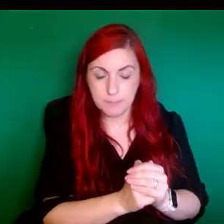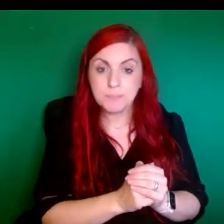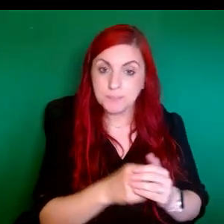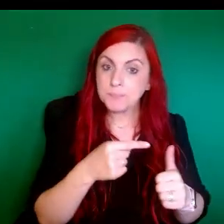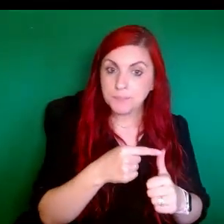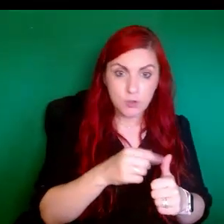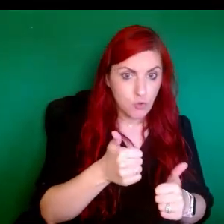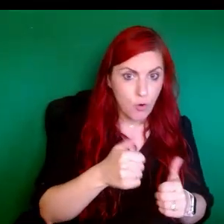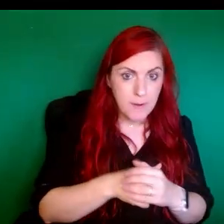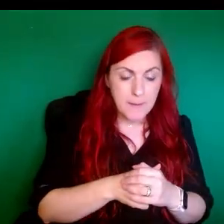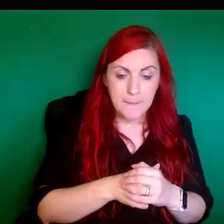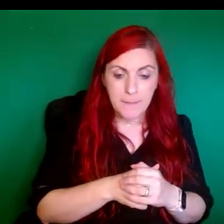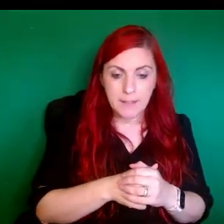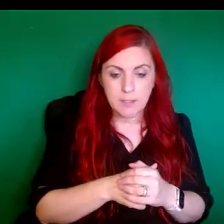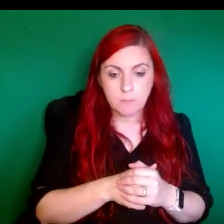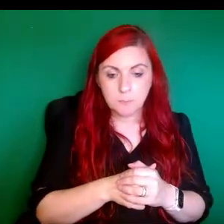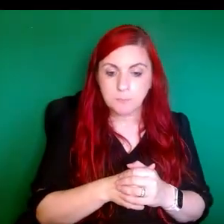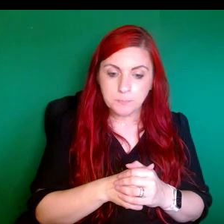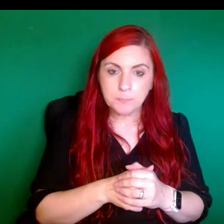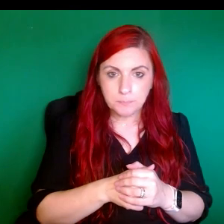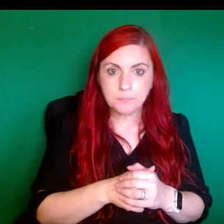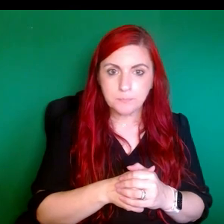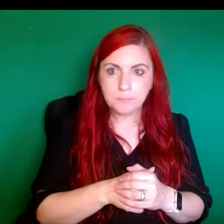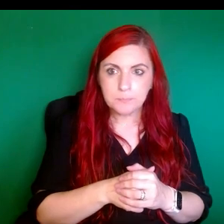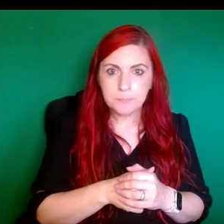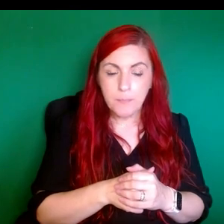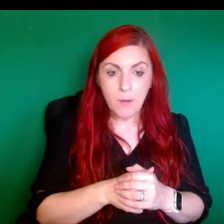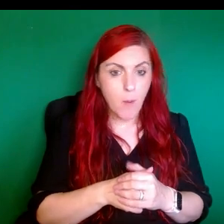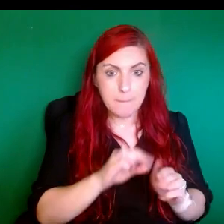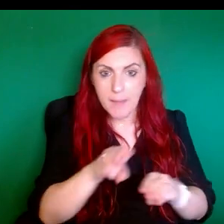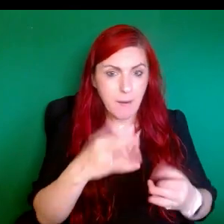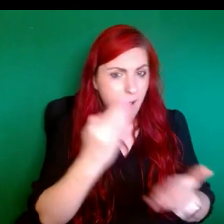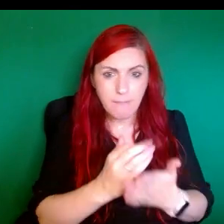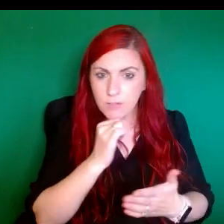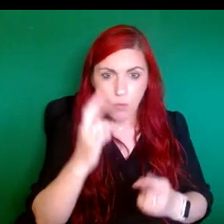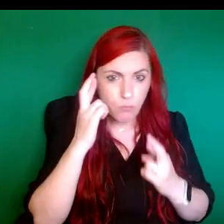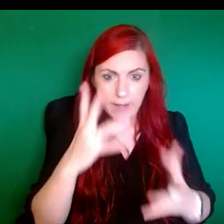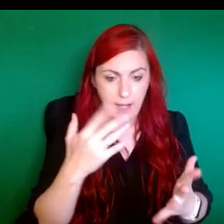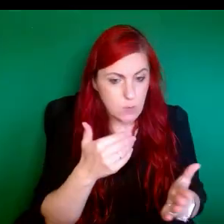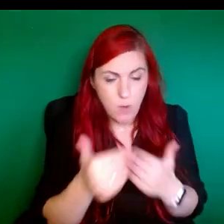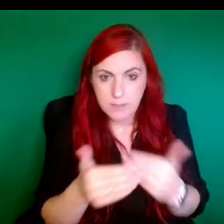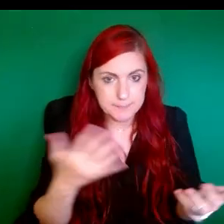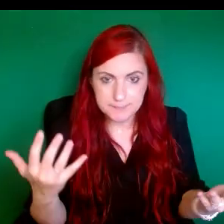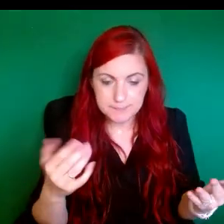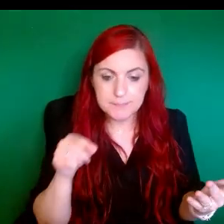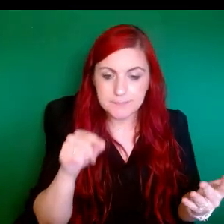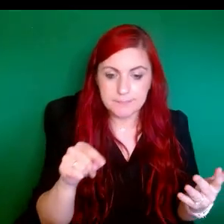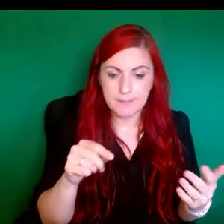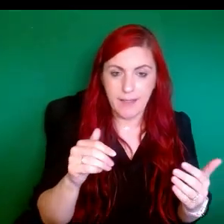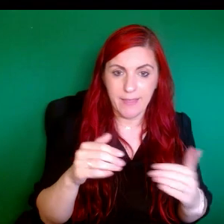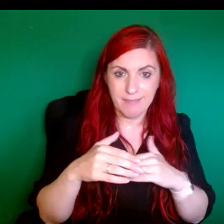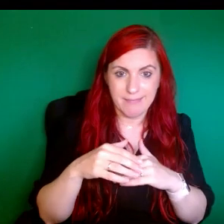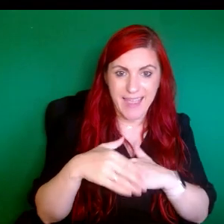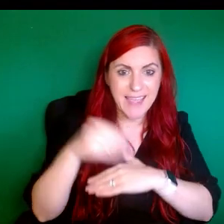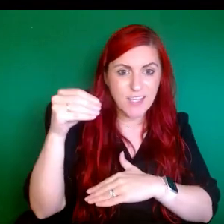probably unknown to a lot of people is that our ageing journey is actually very much within our